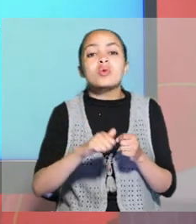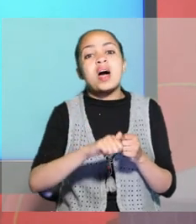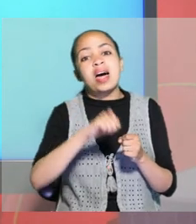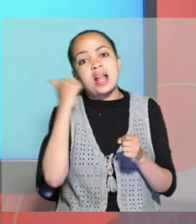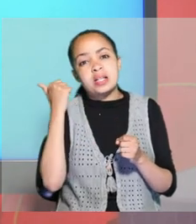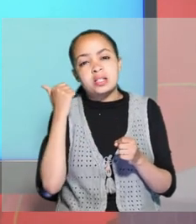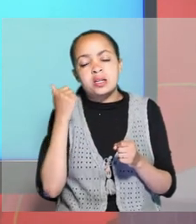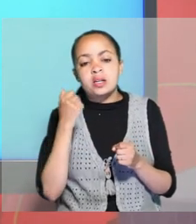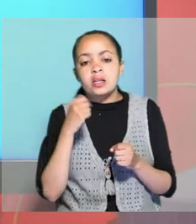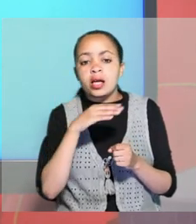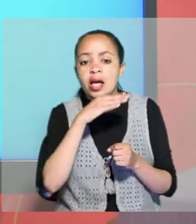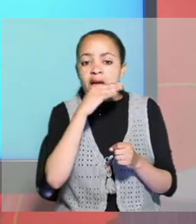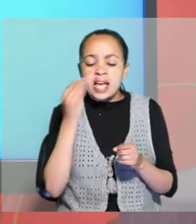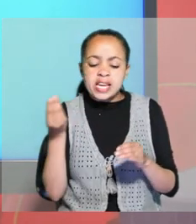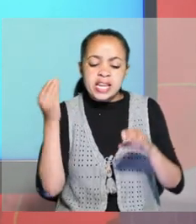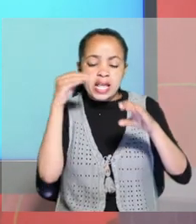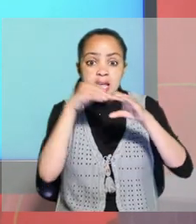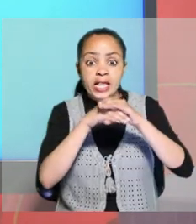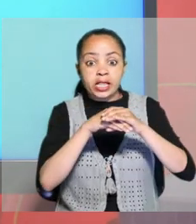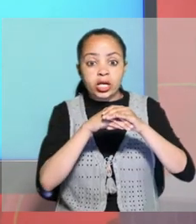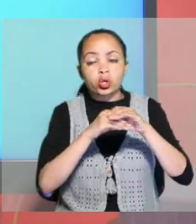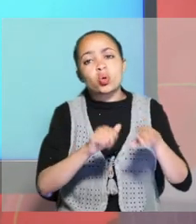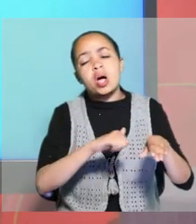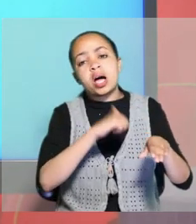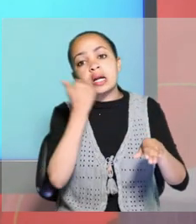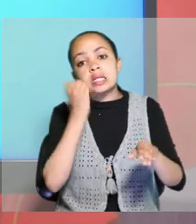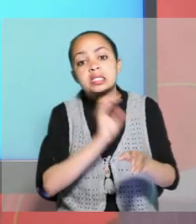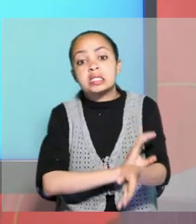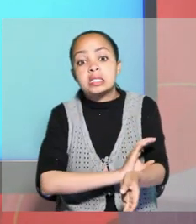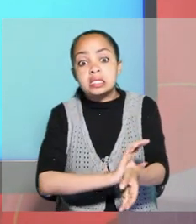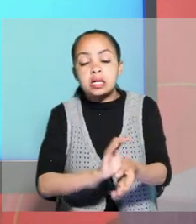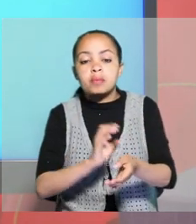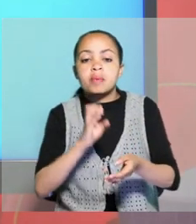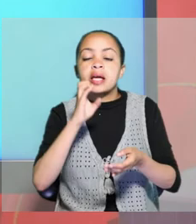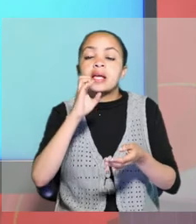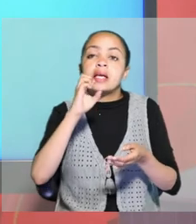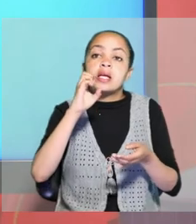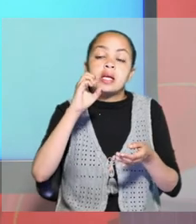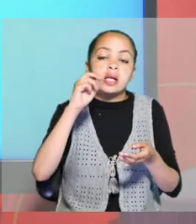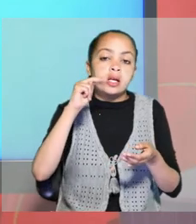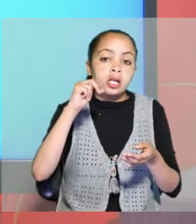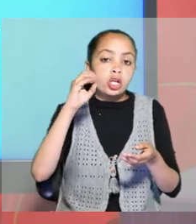one and enter into that of the host cell by means of endocytosis.